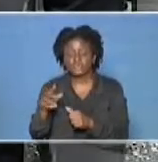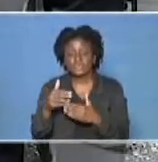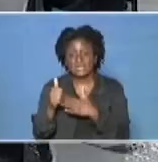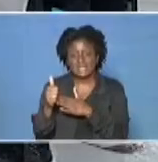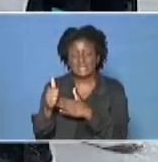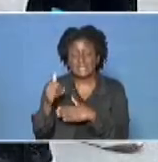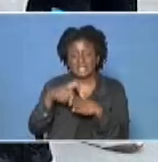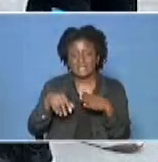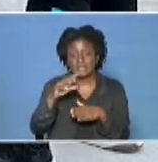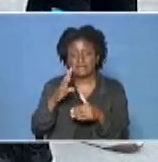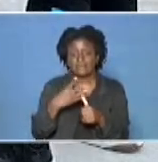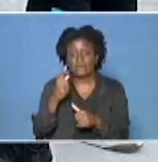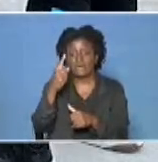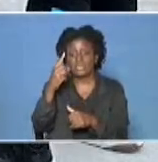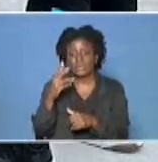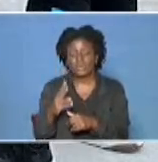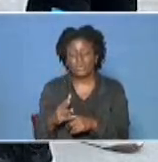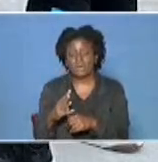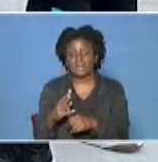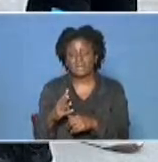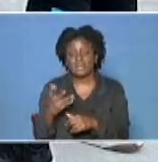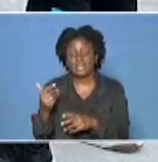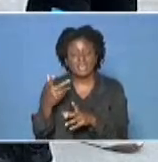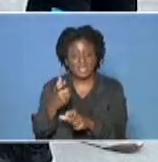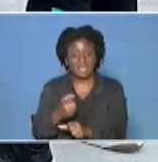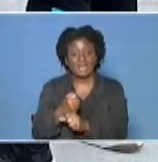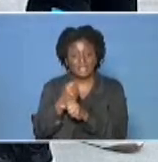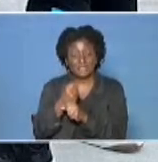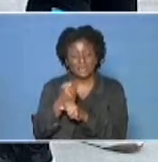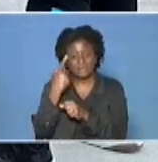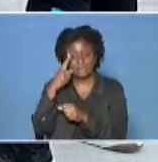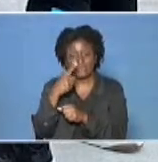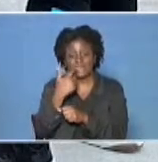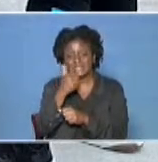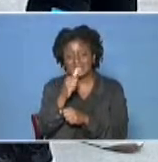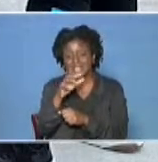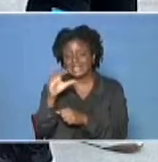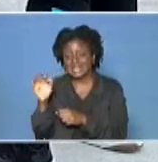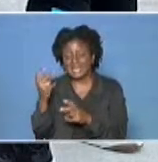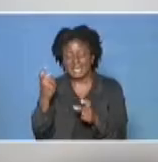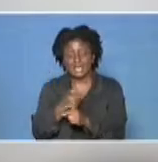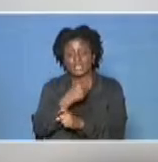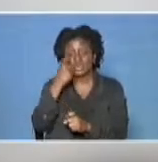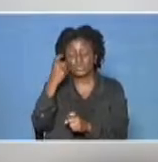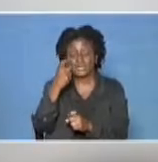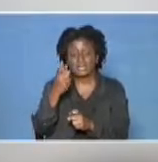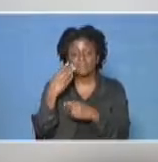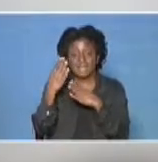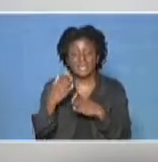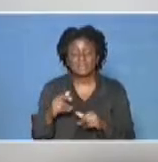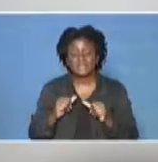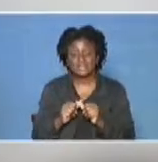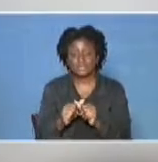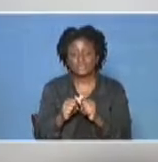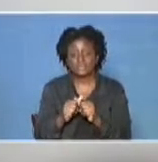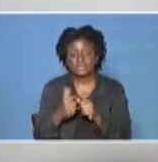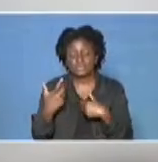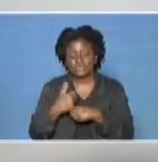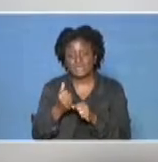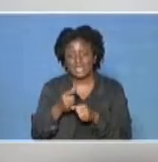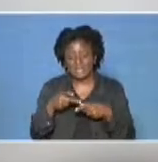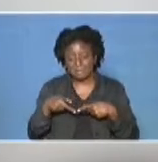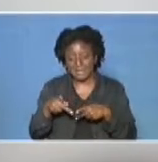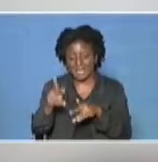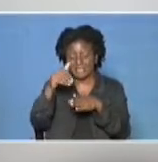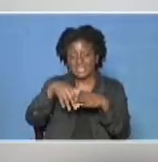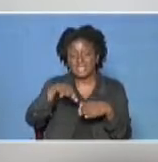see the Bahamas' defense breaking down, but they would hold on for the 10-9 win. The Bahamian continuing to blaze a path over in